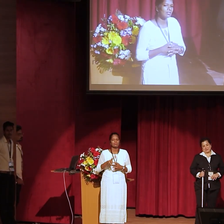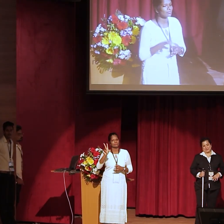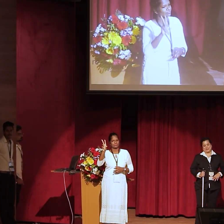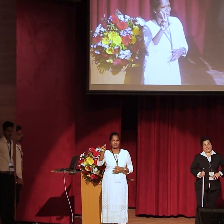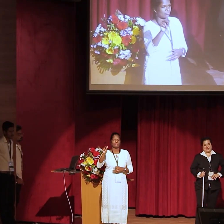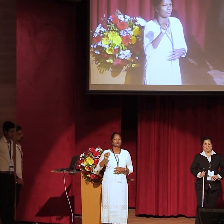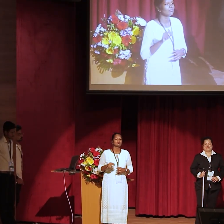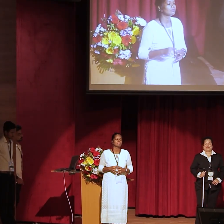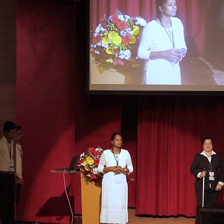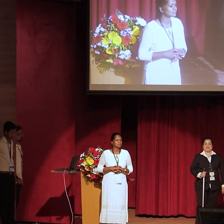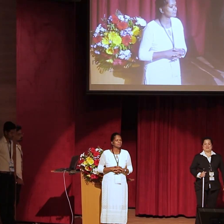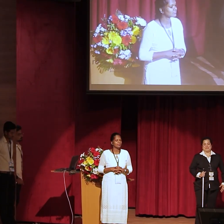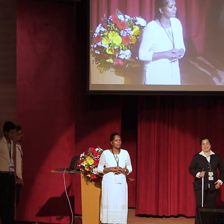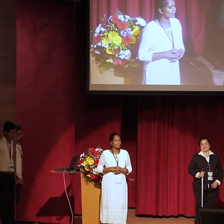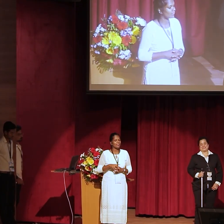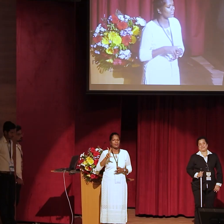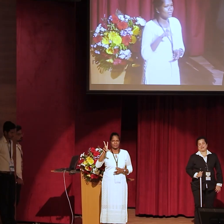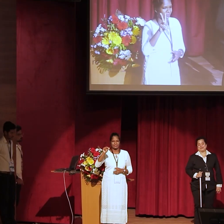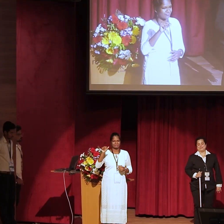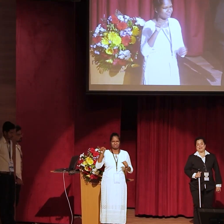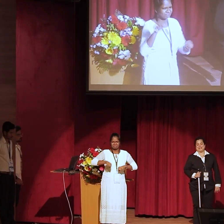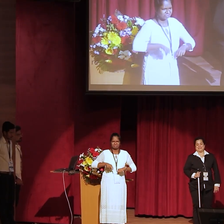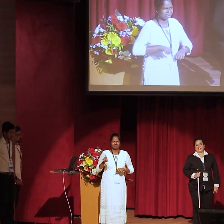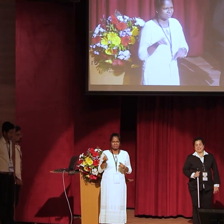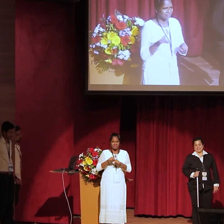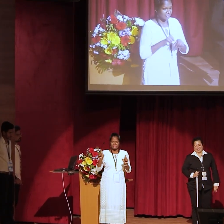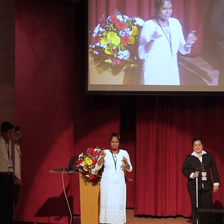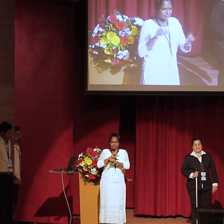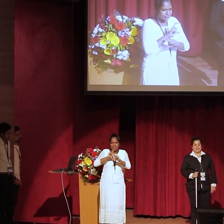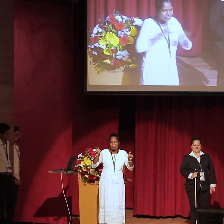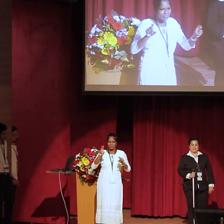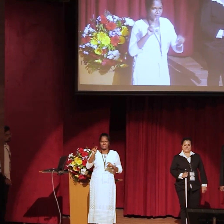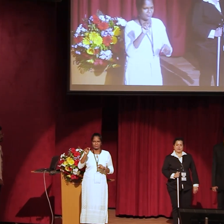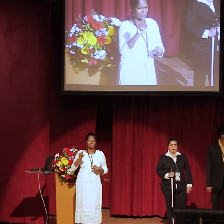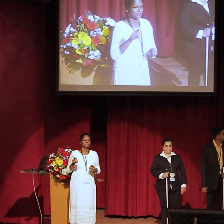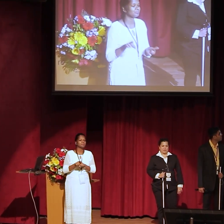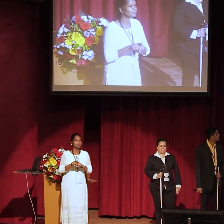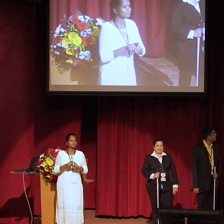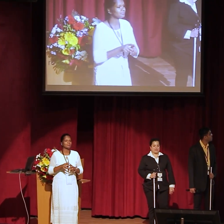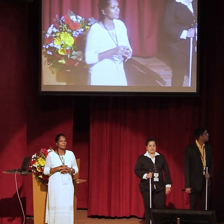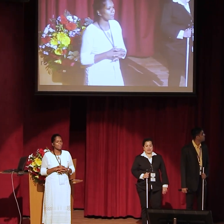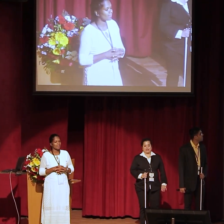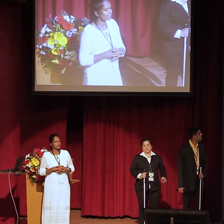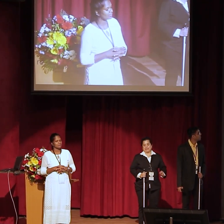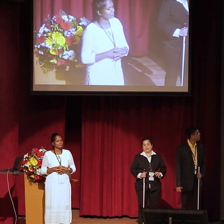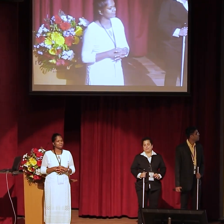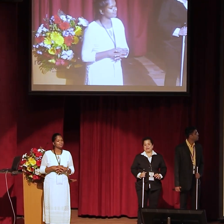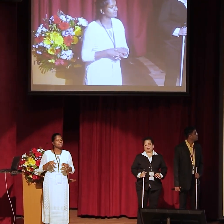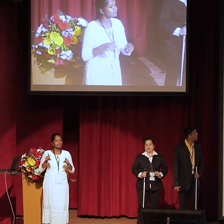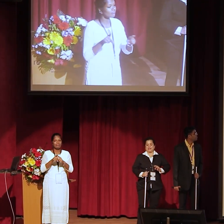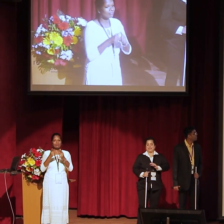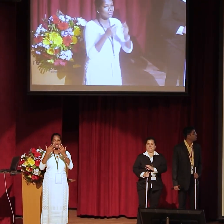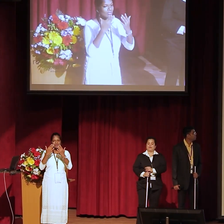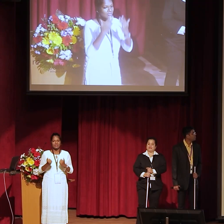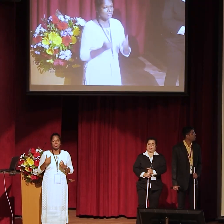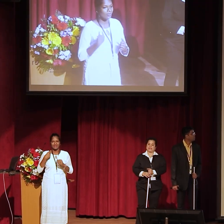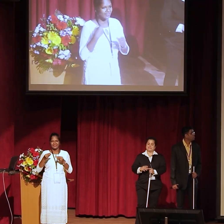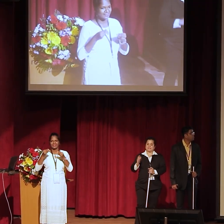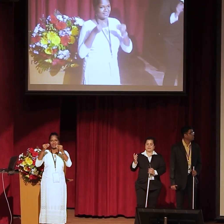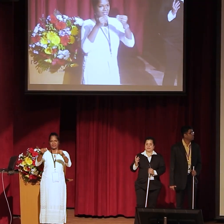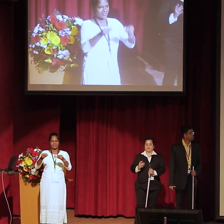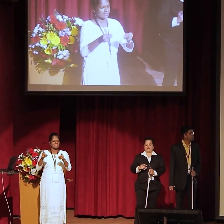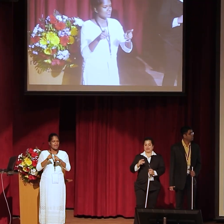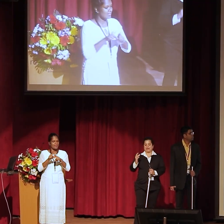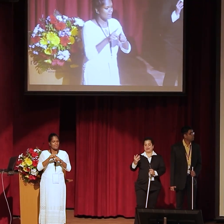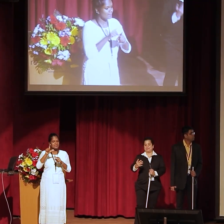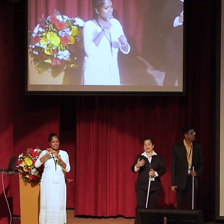No, not yet completely, right? So, now we'll give you a